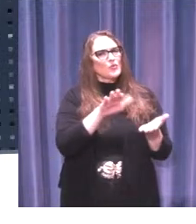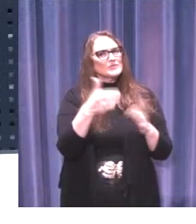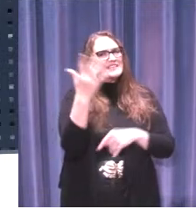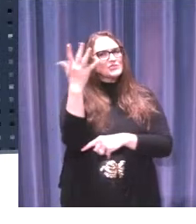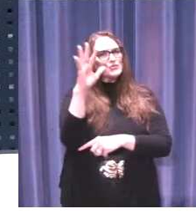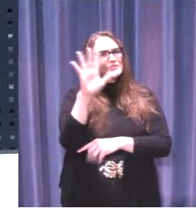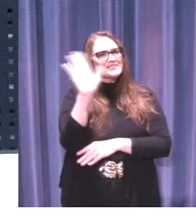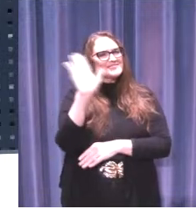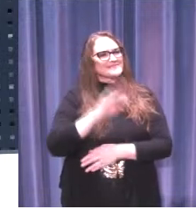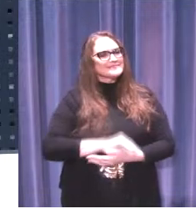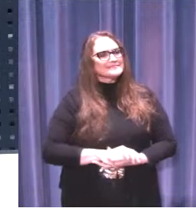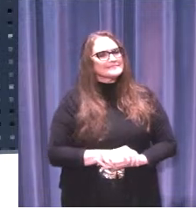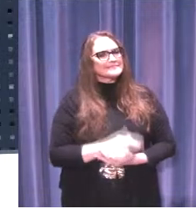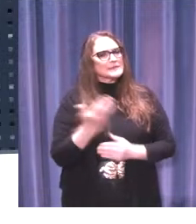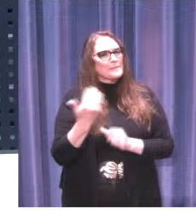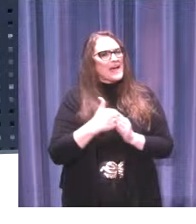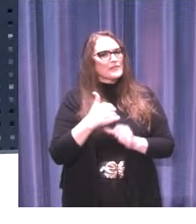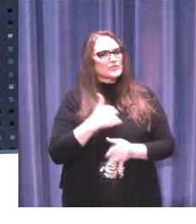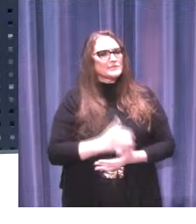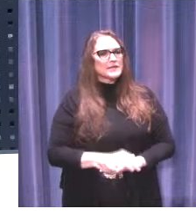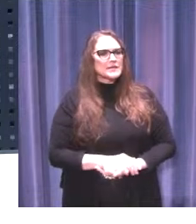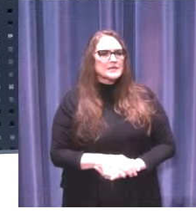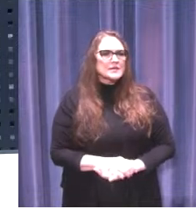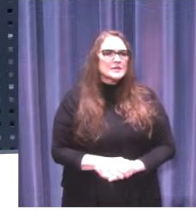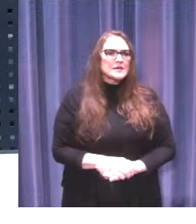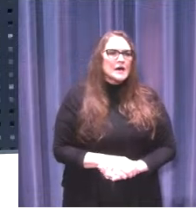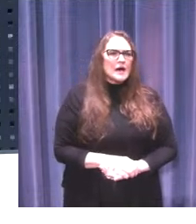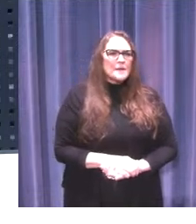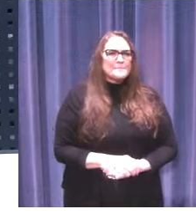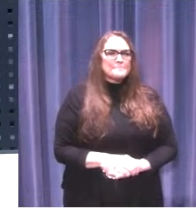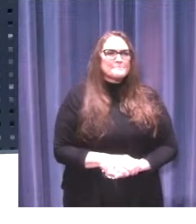trees. Bothers me.